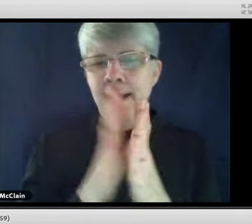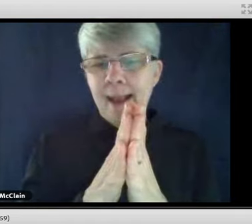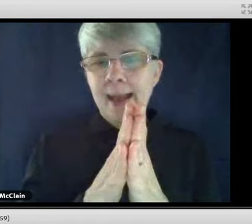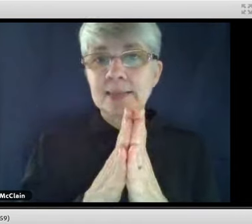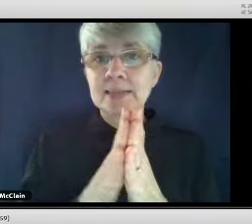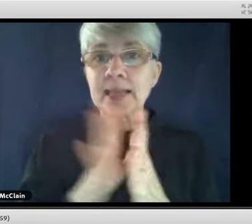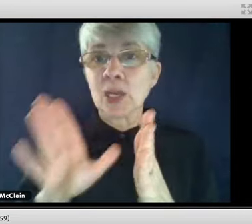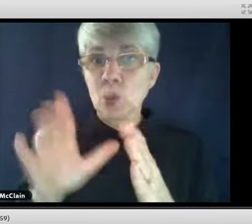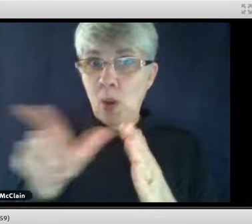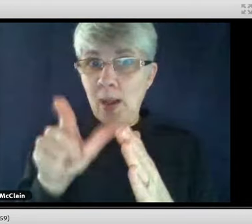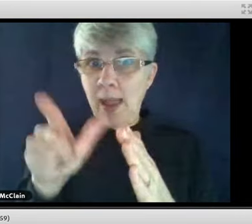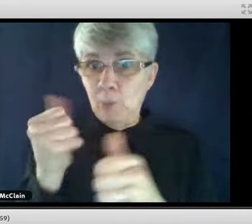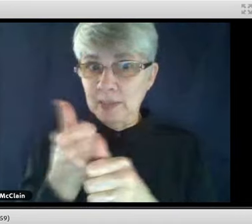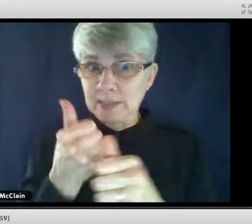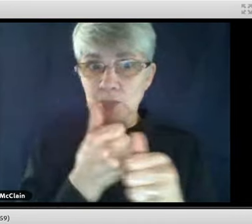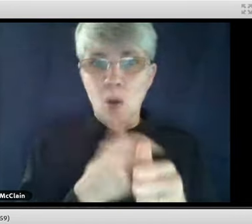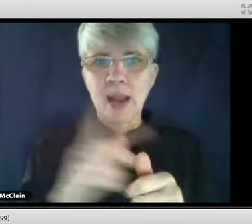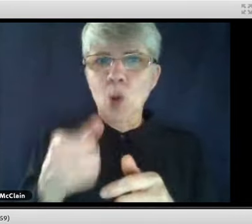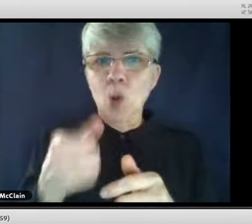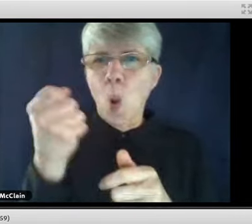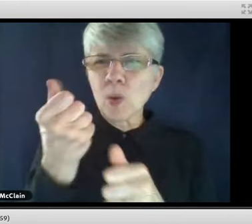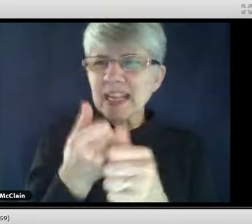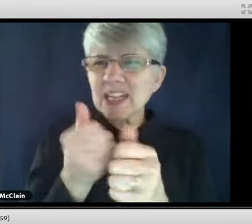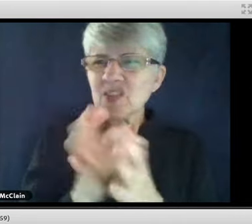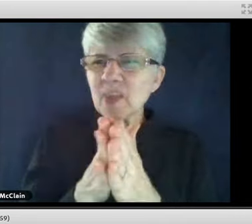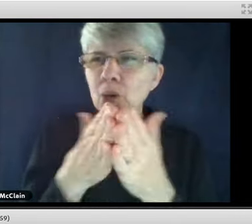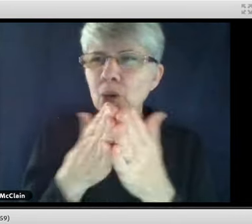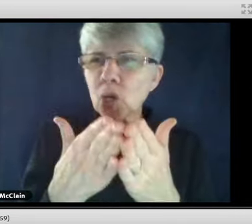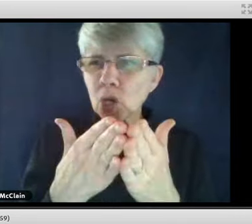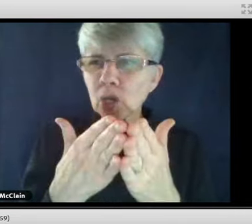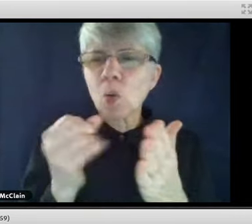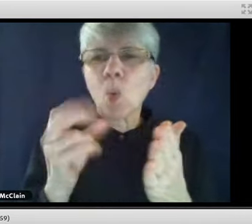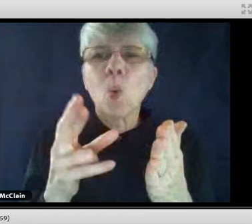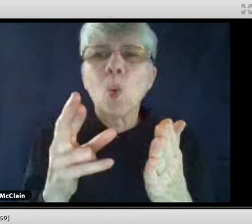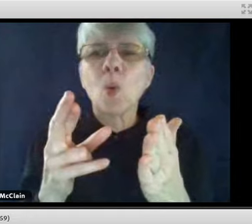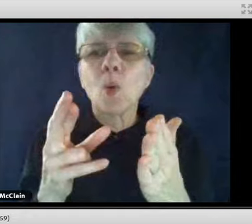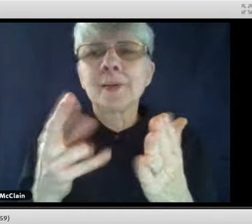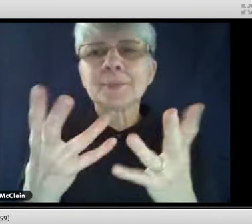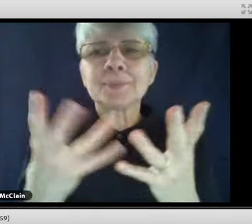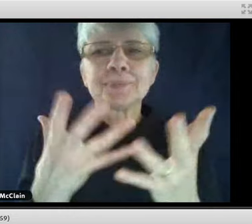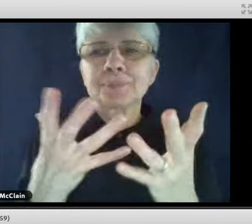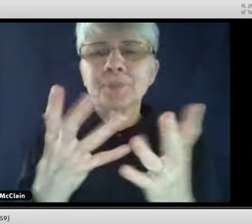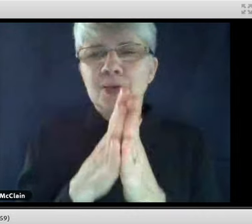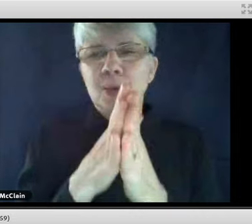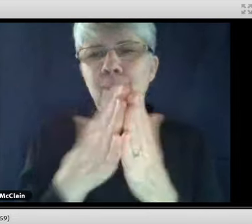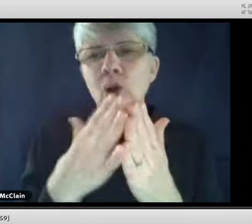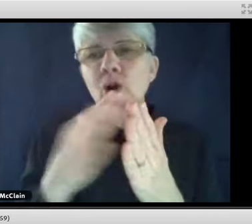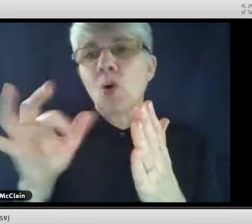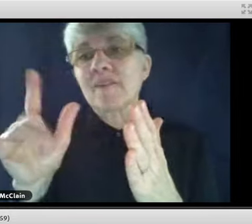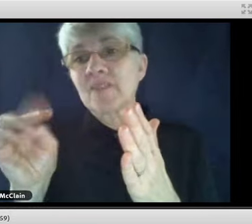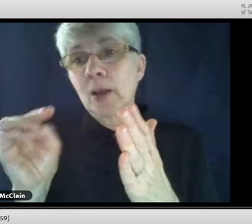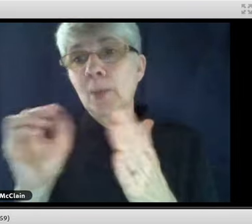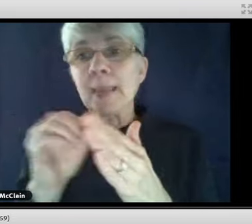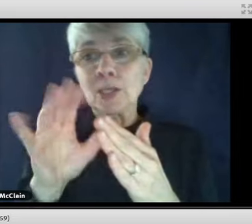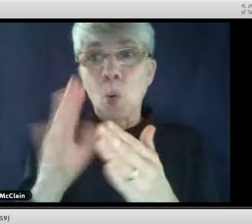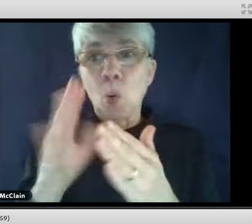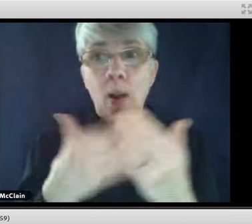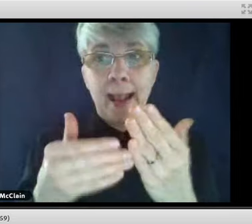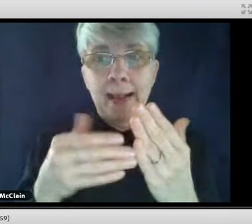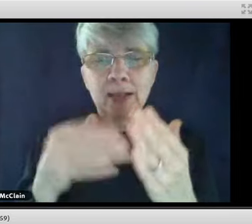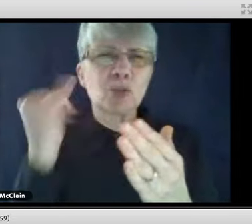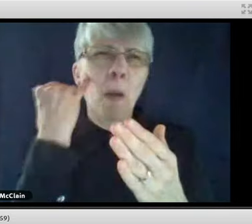respective libraries and you're holding each of these books, or there's more than just books. There's a book and then the film in your hand. Okay, so